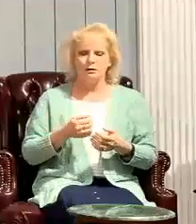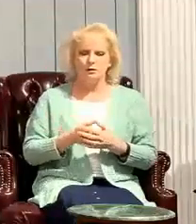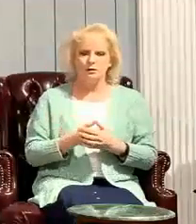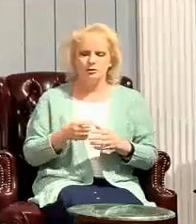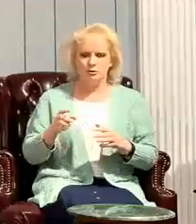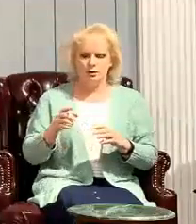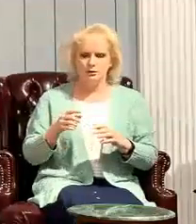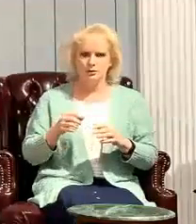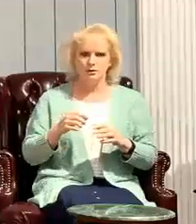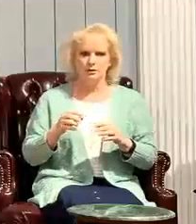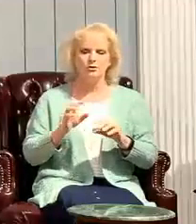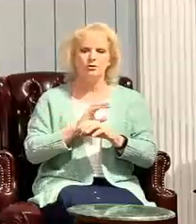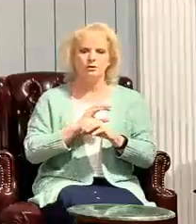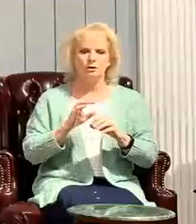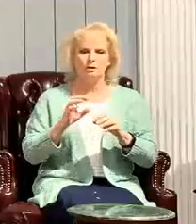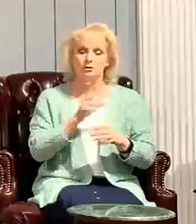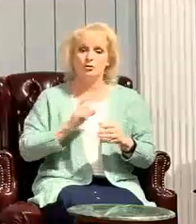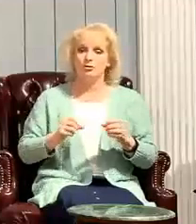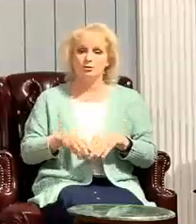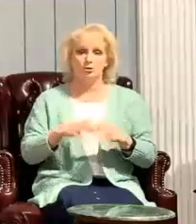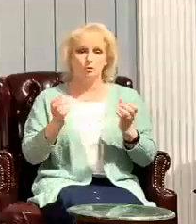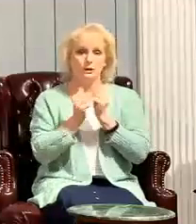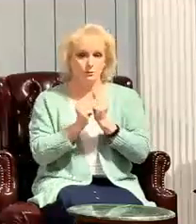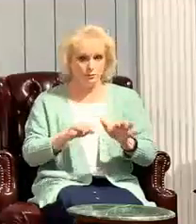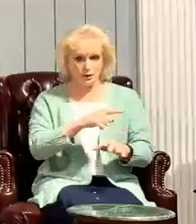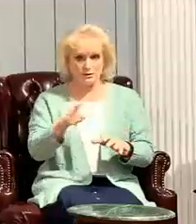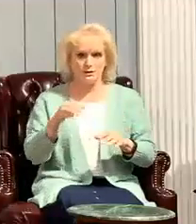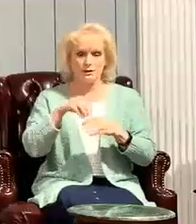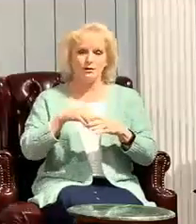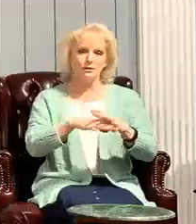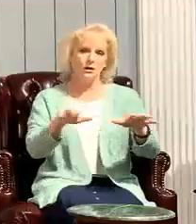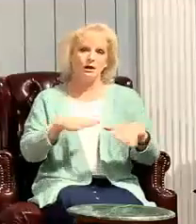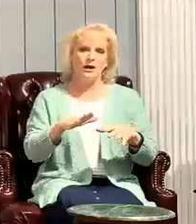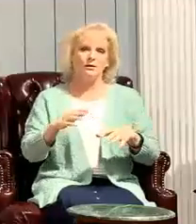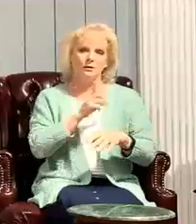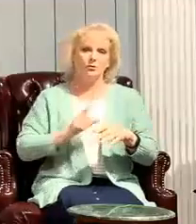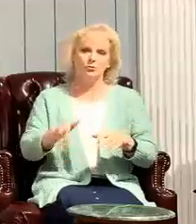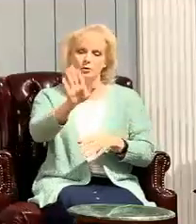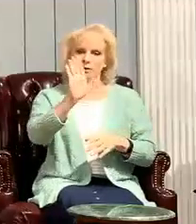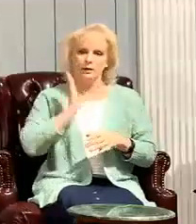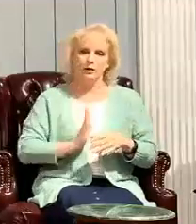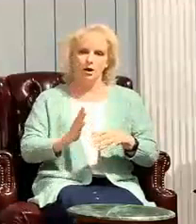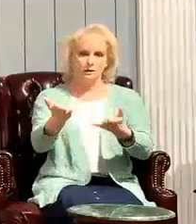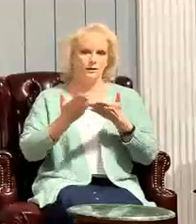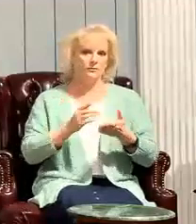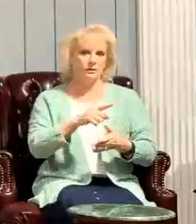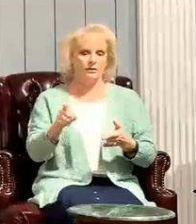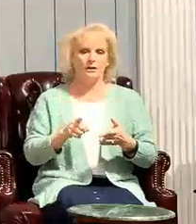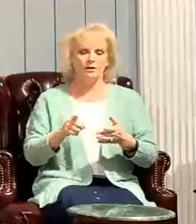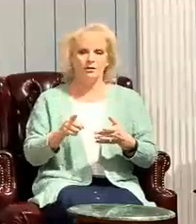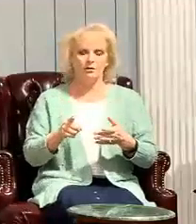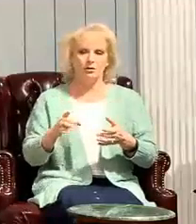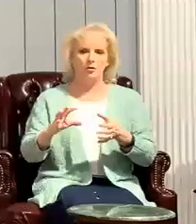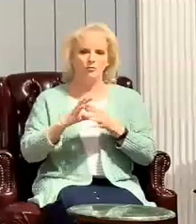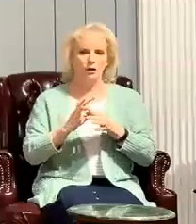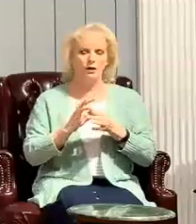no poor among you, for the Lord shall greatly bless thee within the land which the Lord thy God giveth thee for an inheritance to possess it. Only